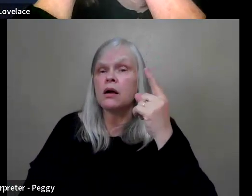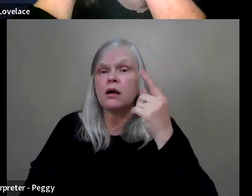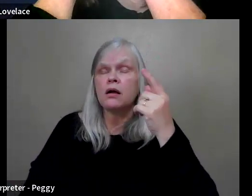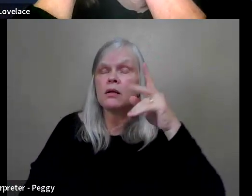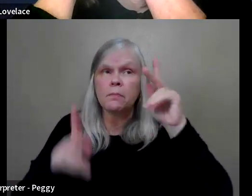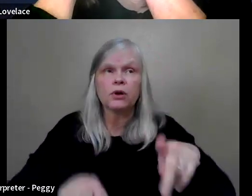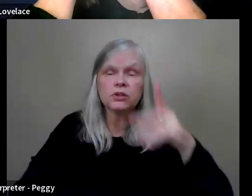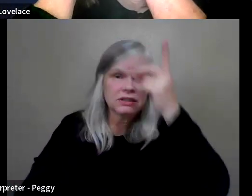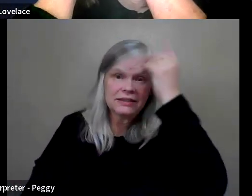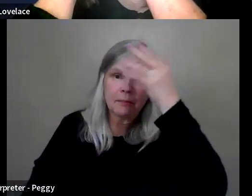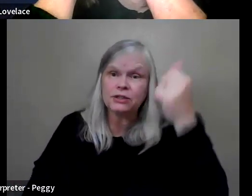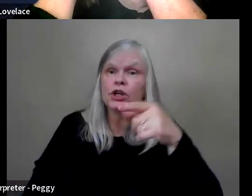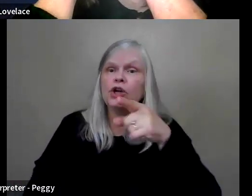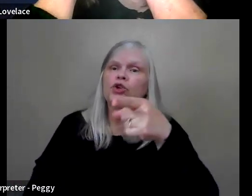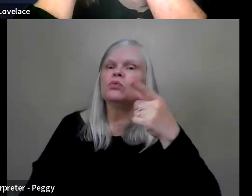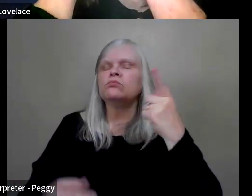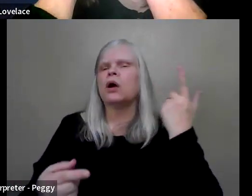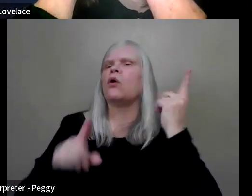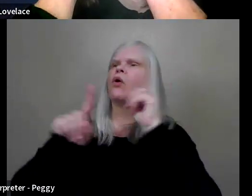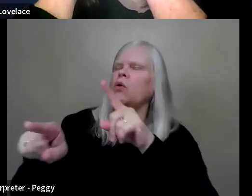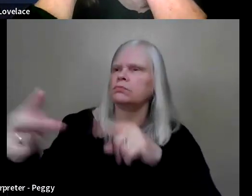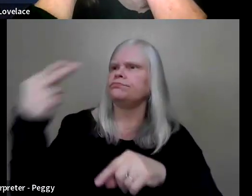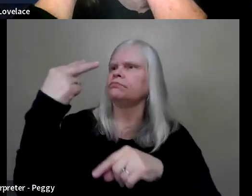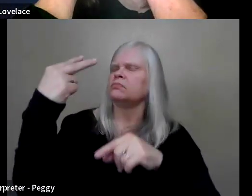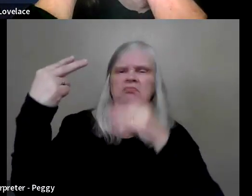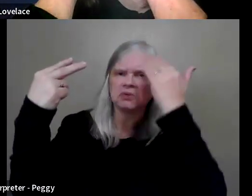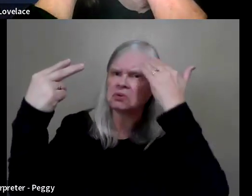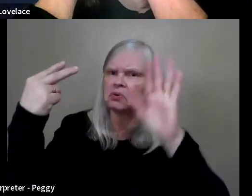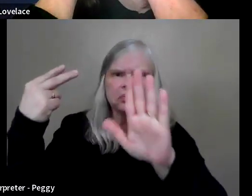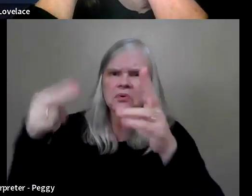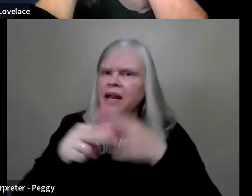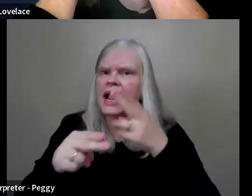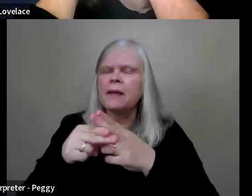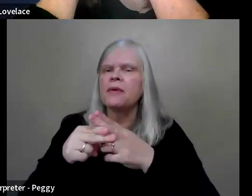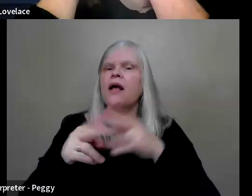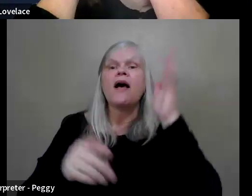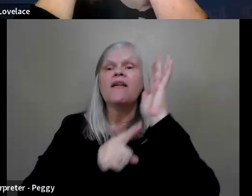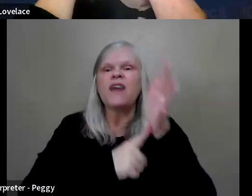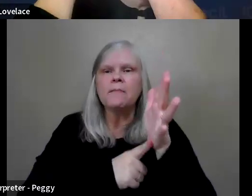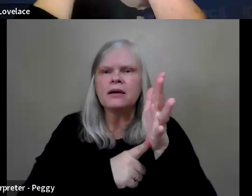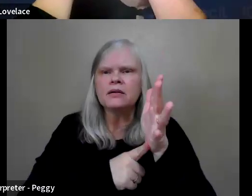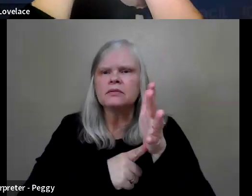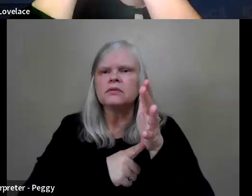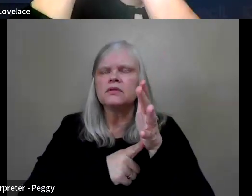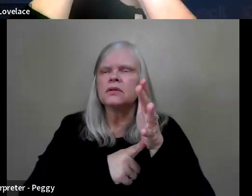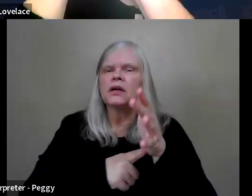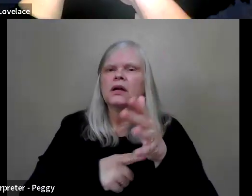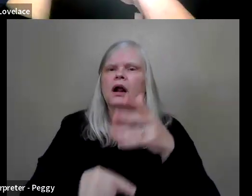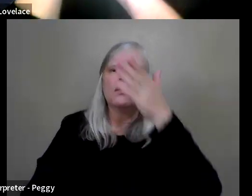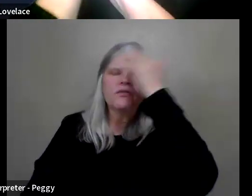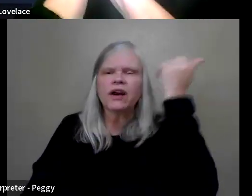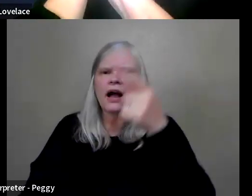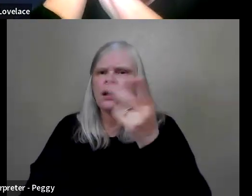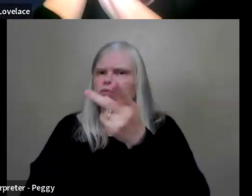are, maybe we go visit them and they don't remember our name, and 5 minutes later they've forgotten that we visited, we